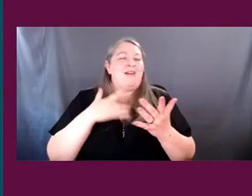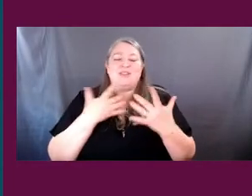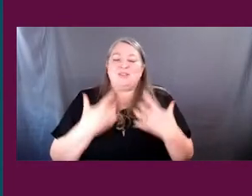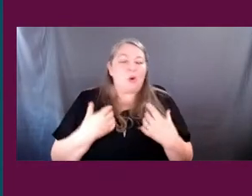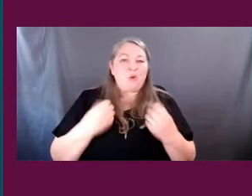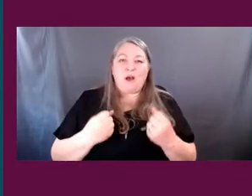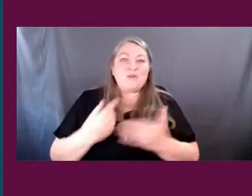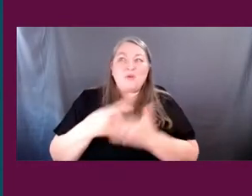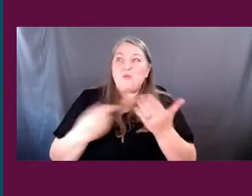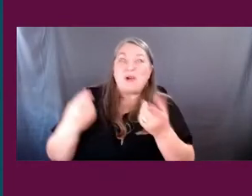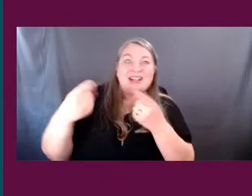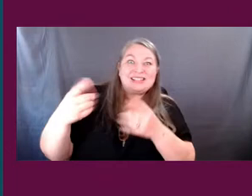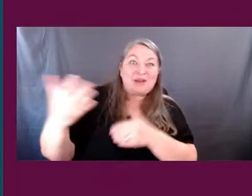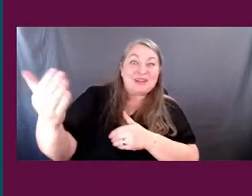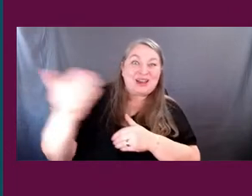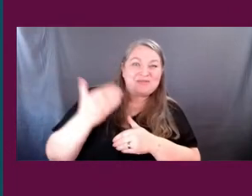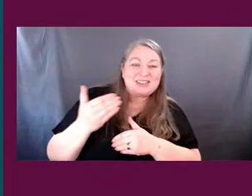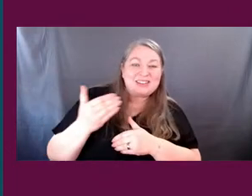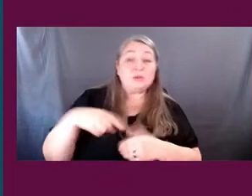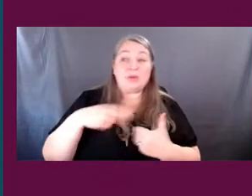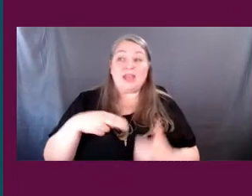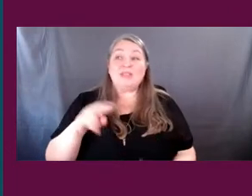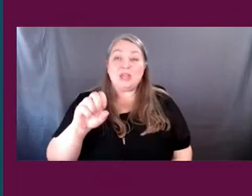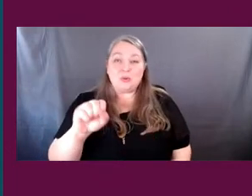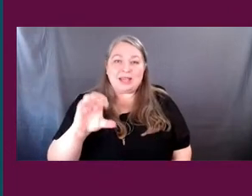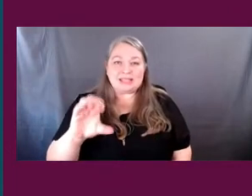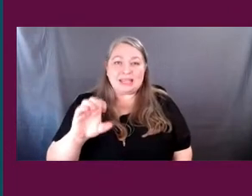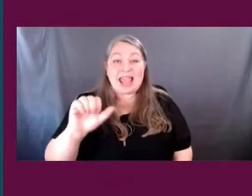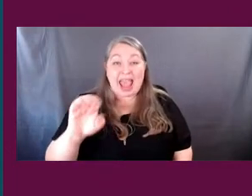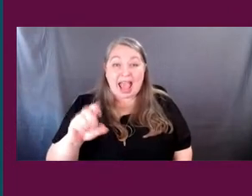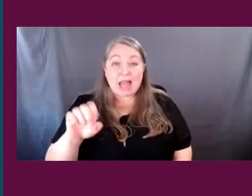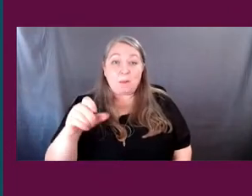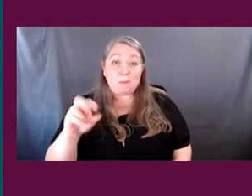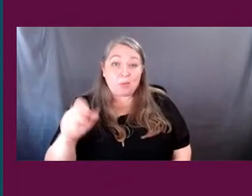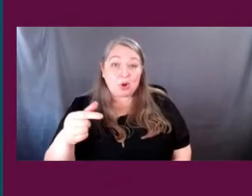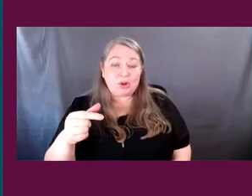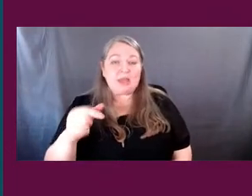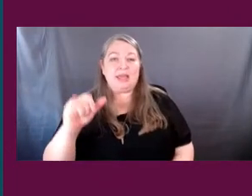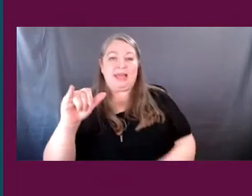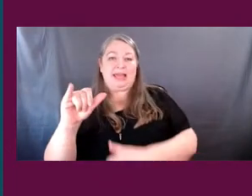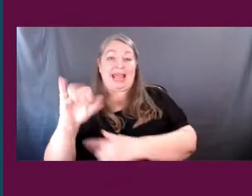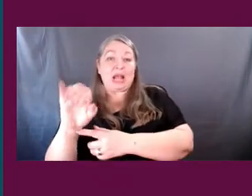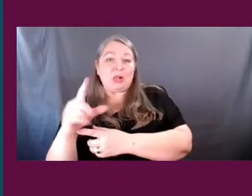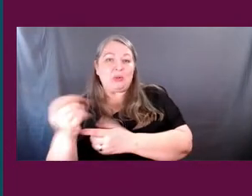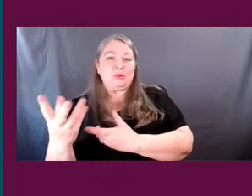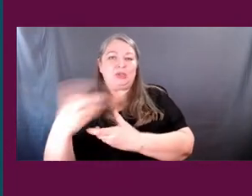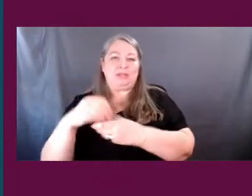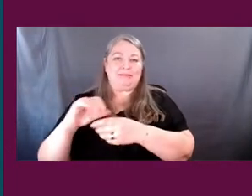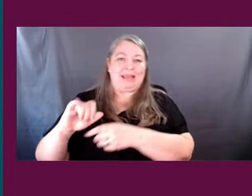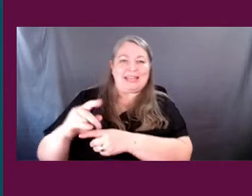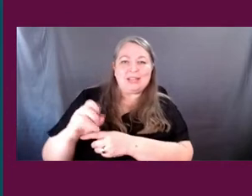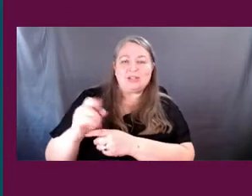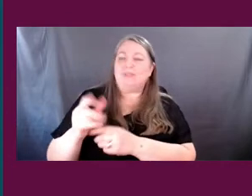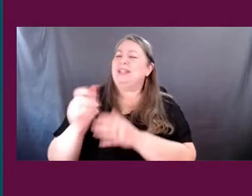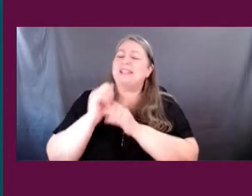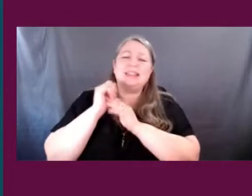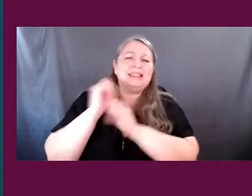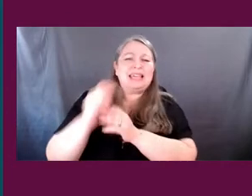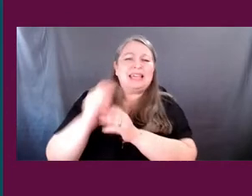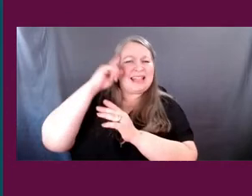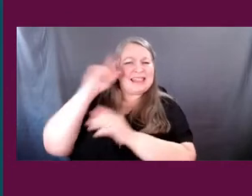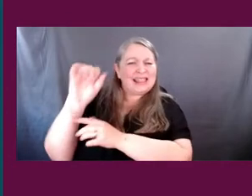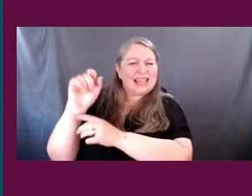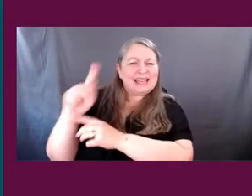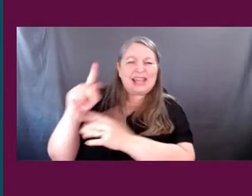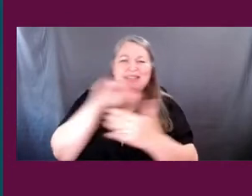coming up. We have the USC Annenberg Inclusion Initiative, the leading global think tank studying